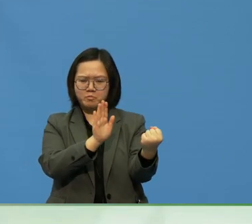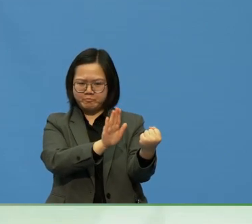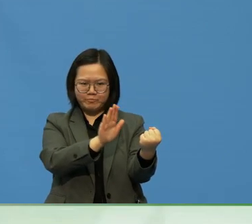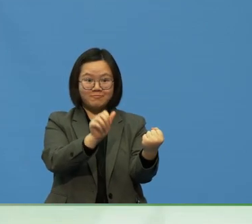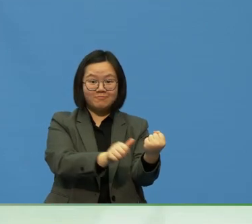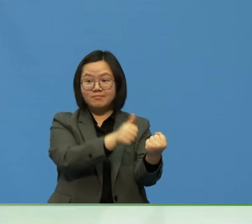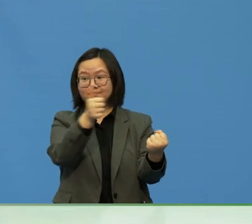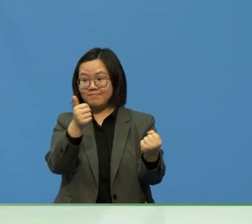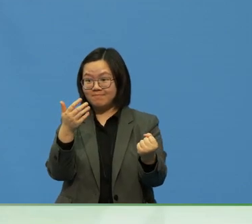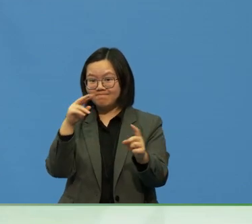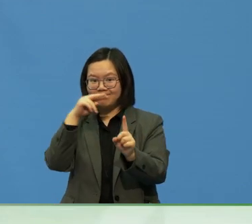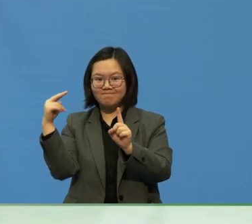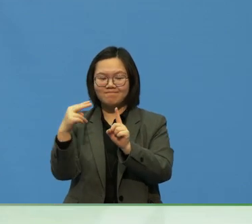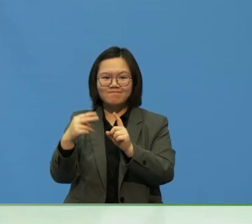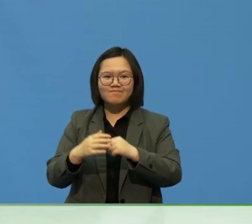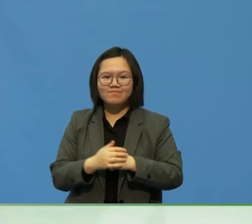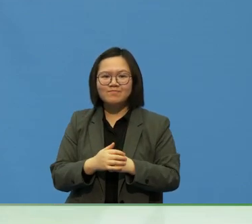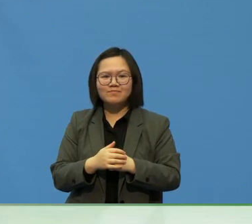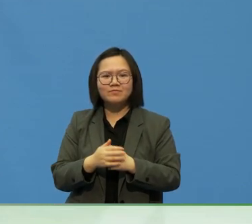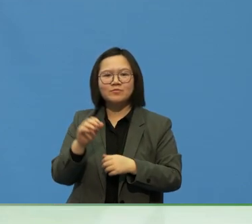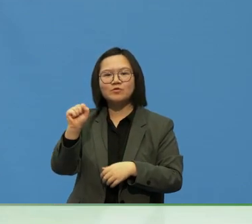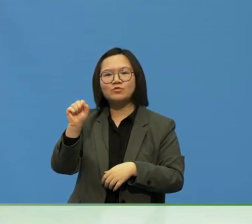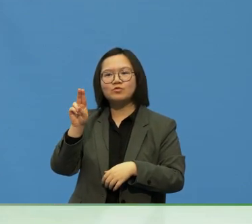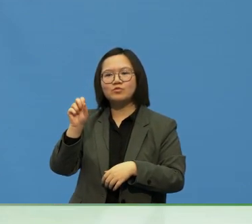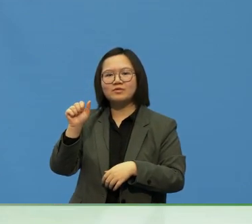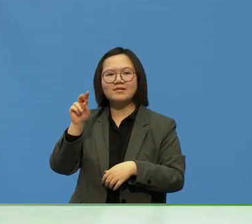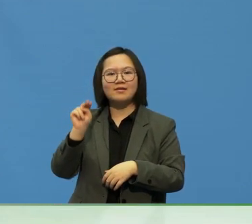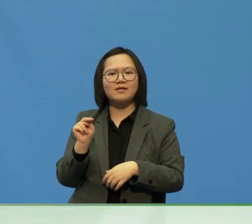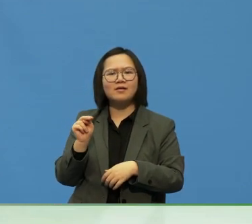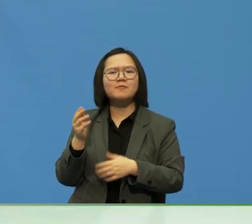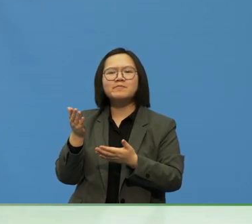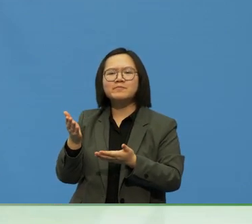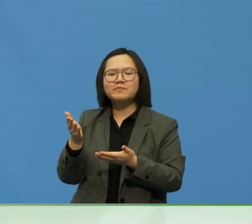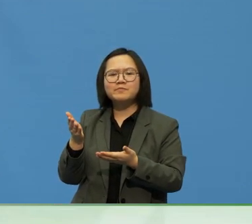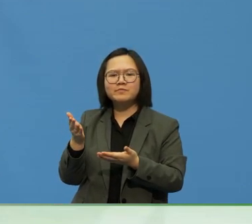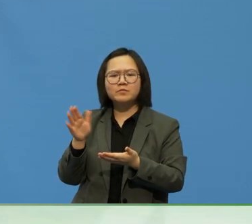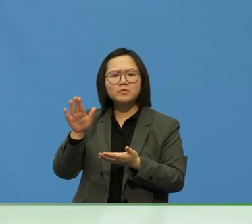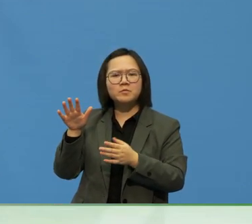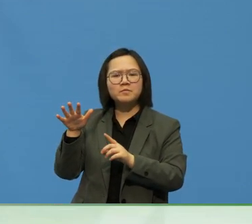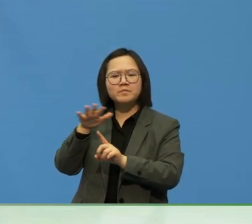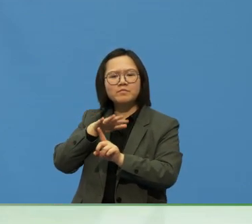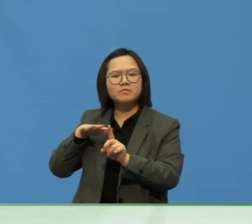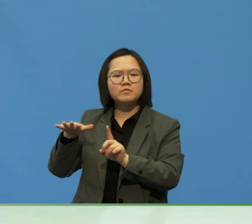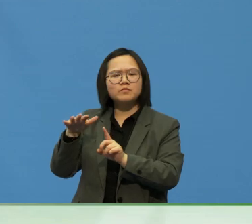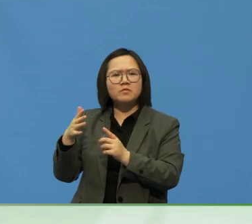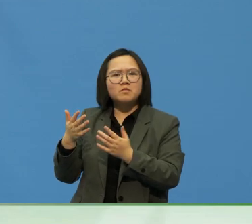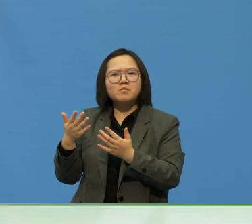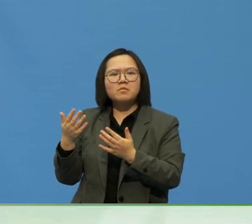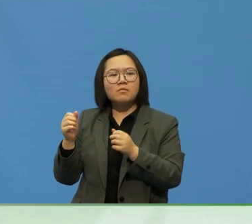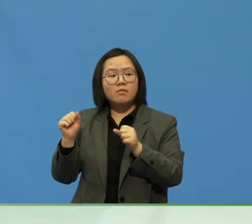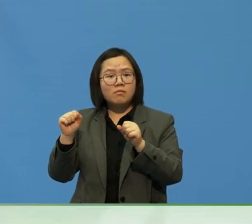another approach. Let's move to Susan and let's look what can and should happen also to